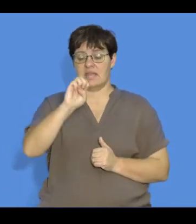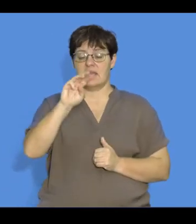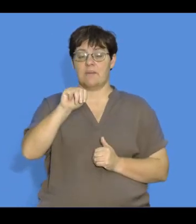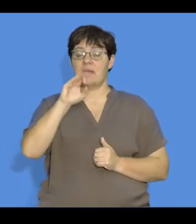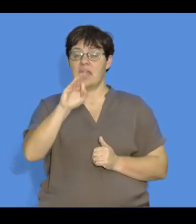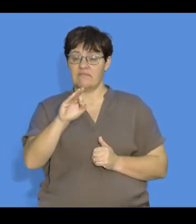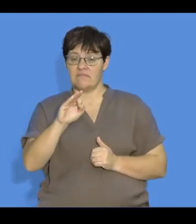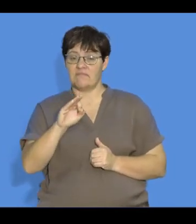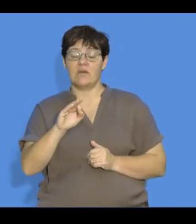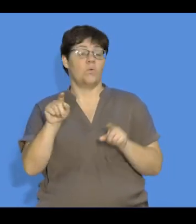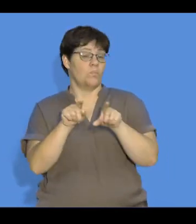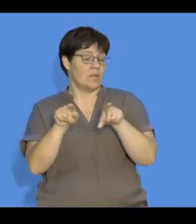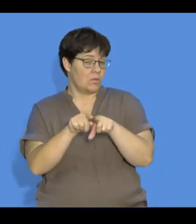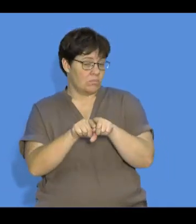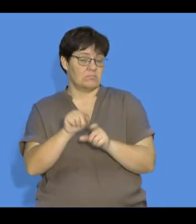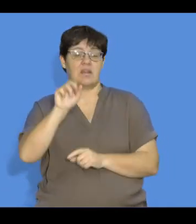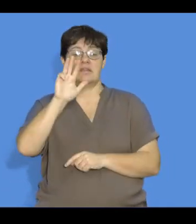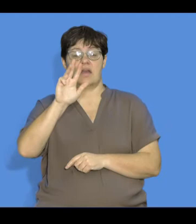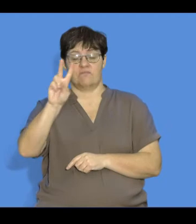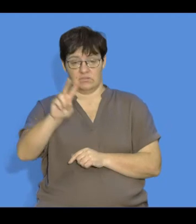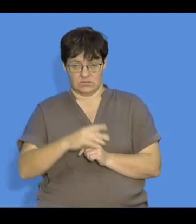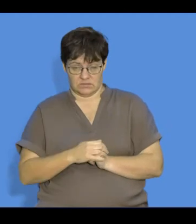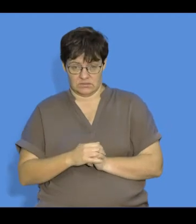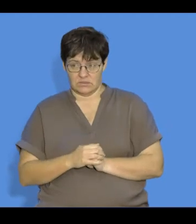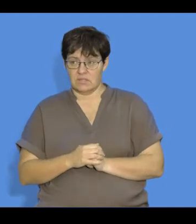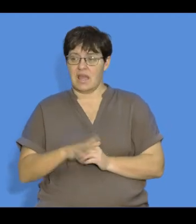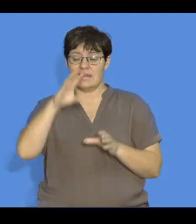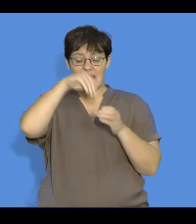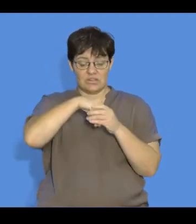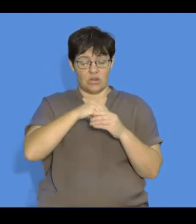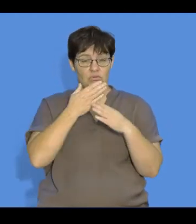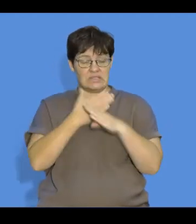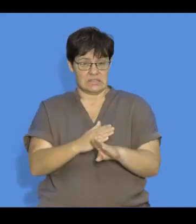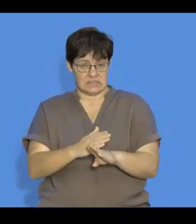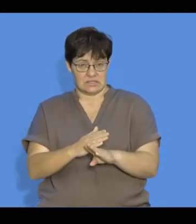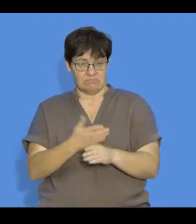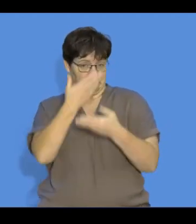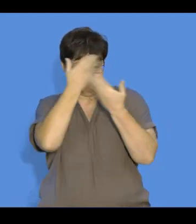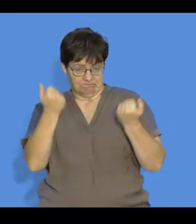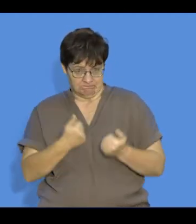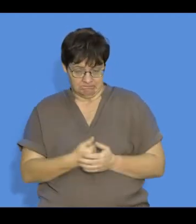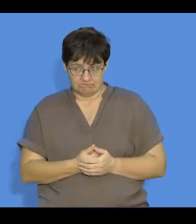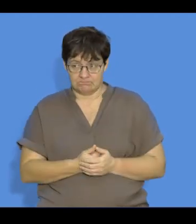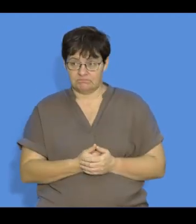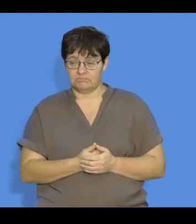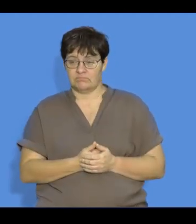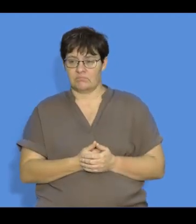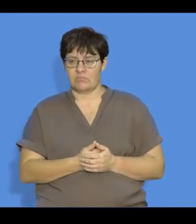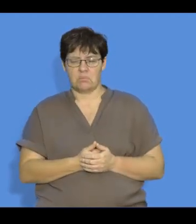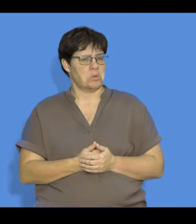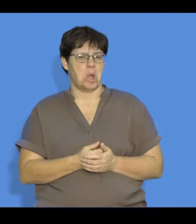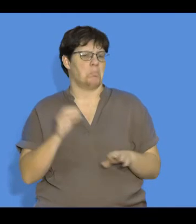volts. We are also told that the internal resistance is unknown, okay? So that's not a trench mesh. And